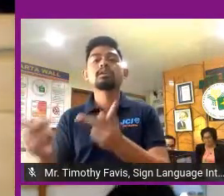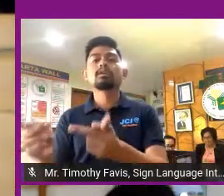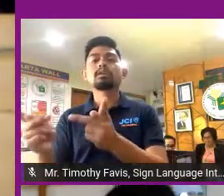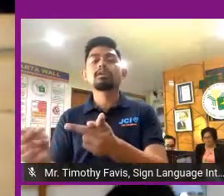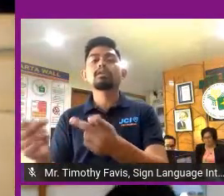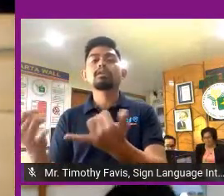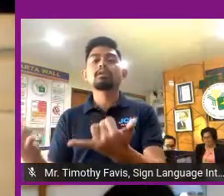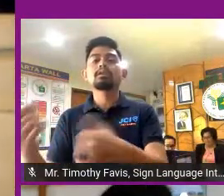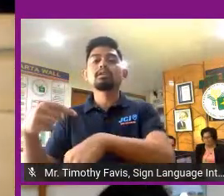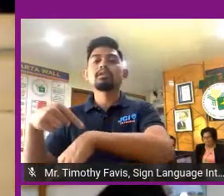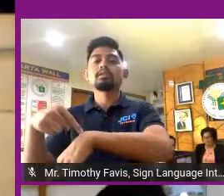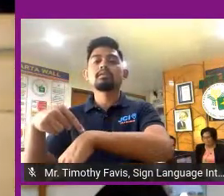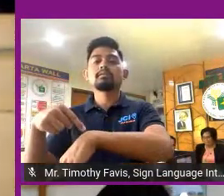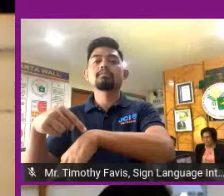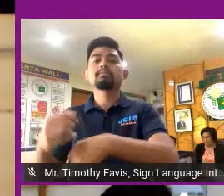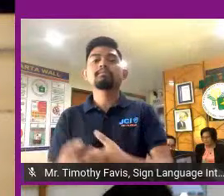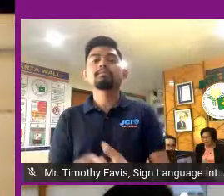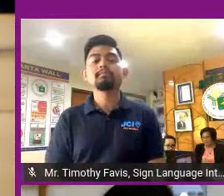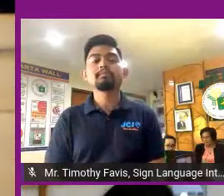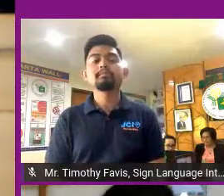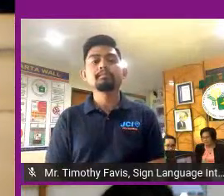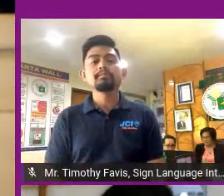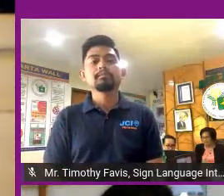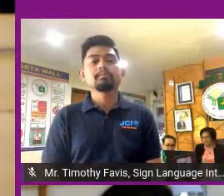As of this moment.